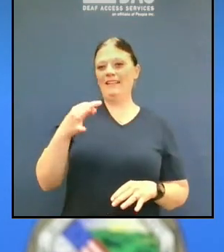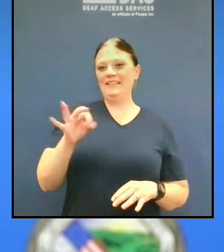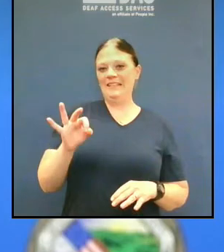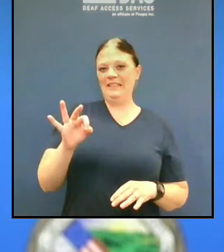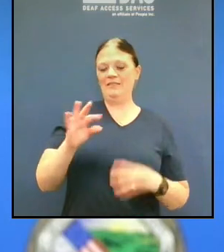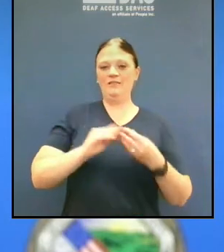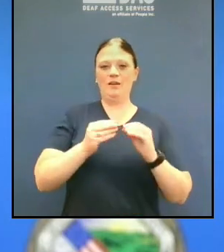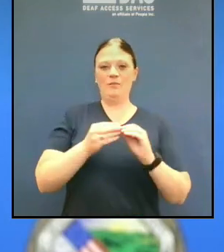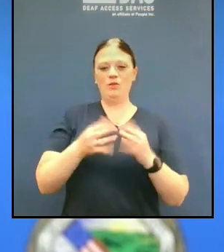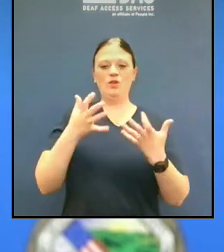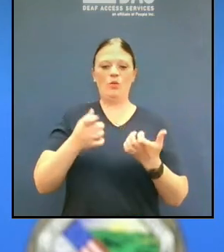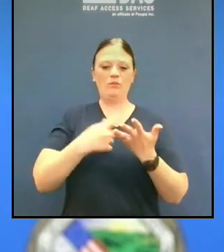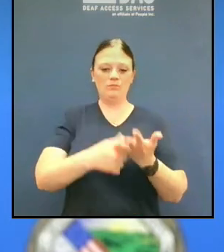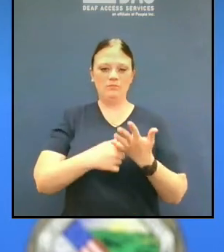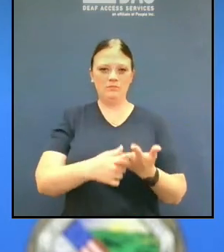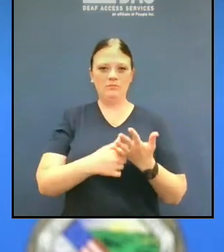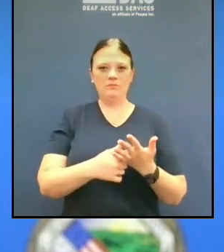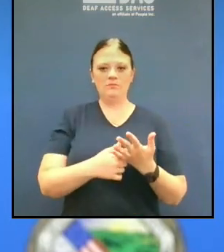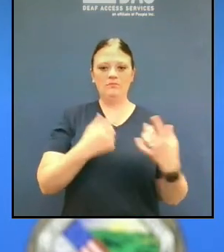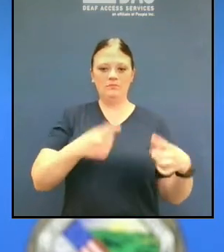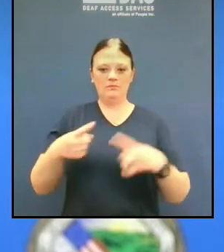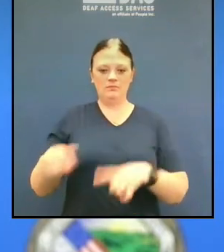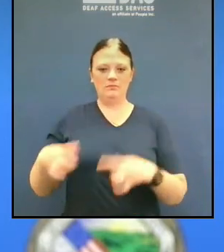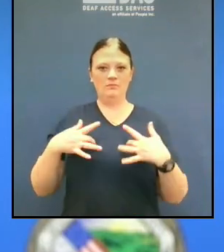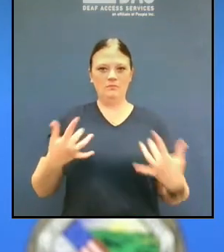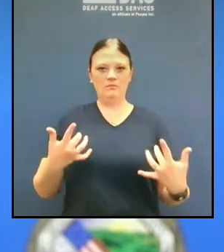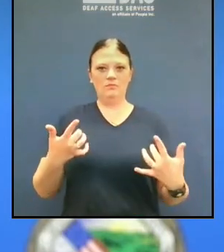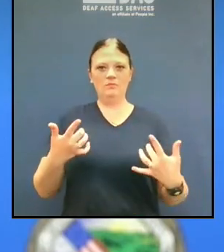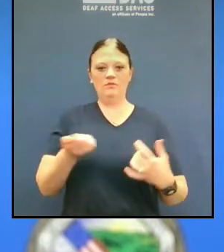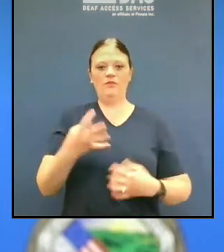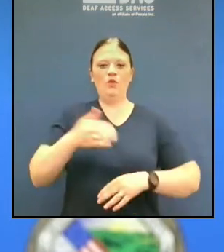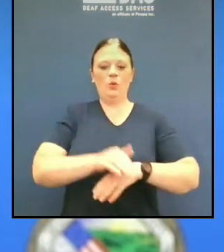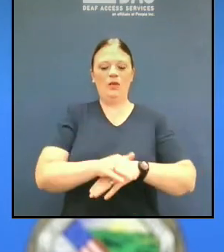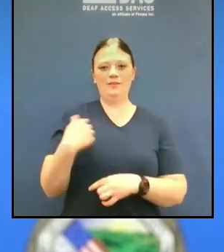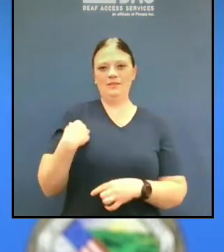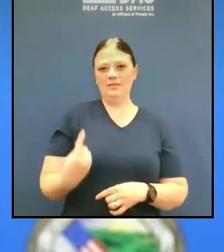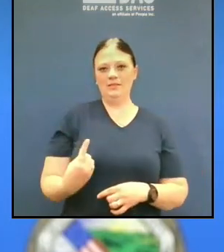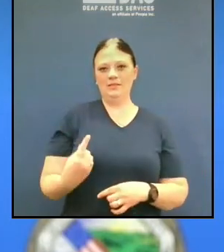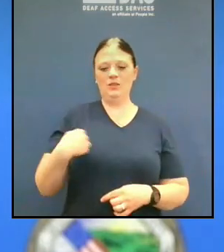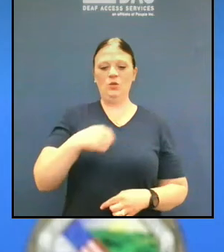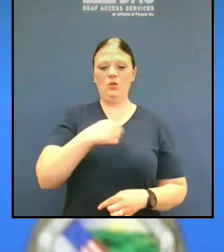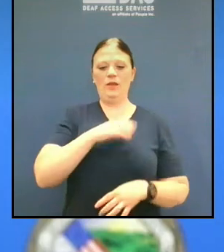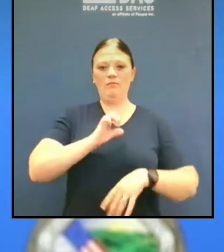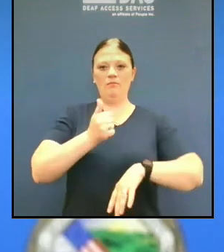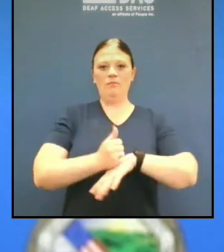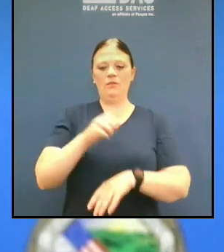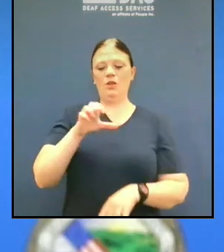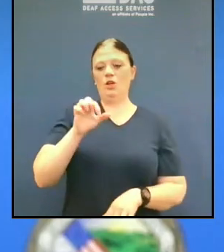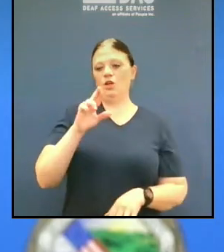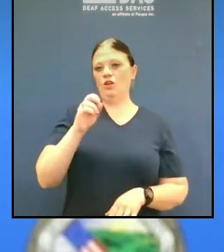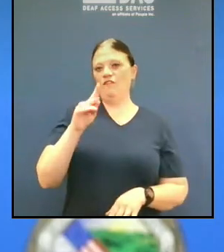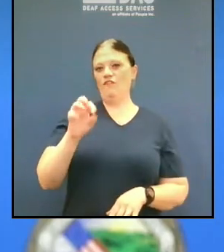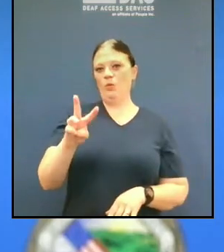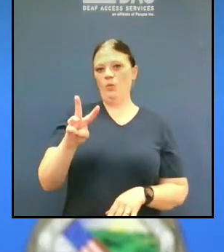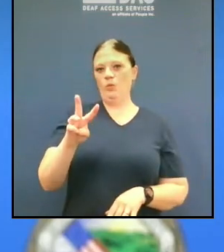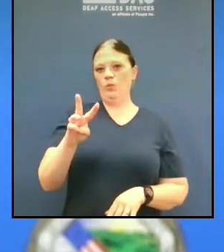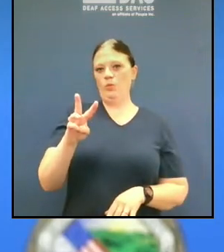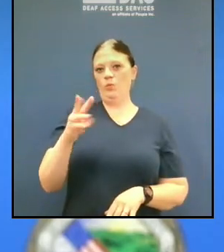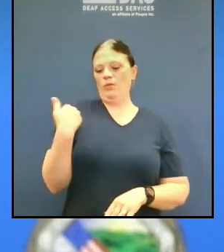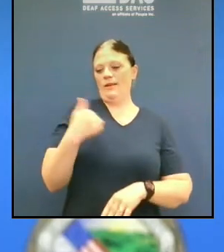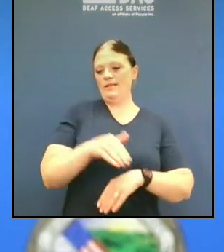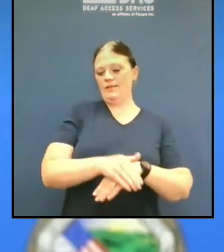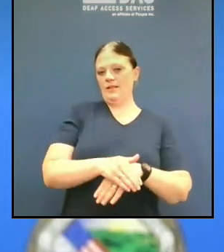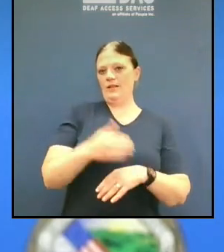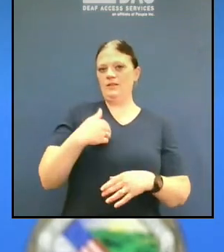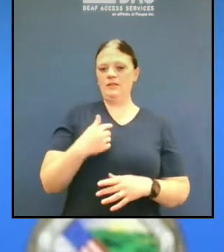bit about incidences of the last few nights and where we are today. We did have a curfew last night, and as I think everyone knows, there were